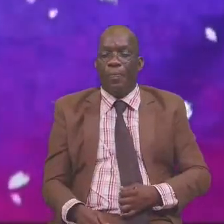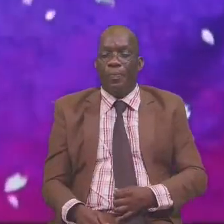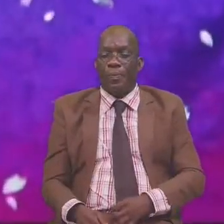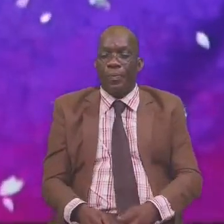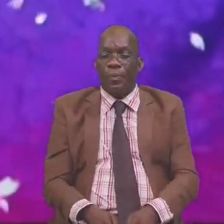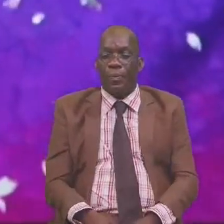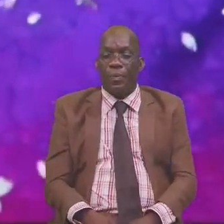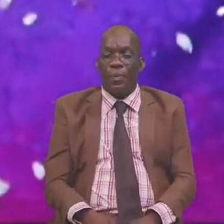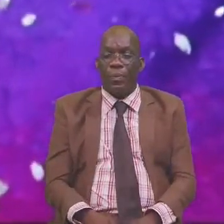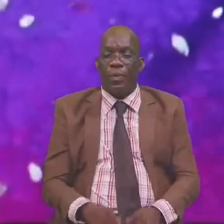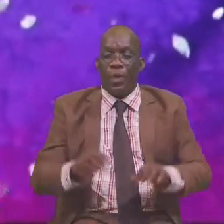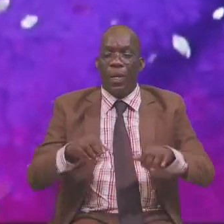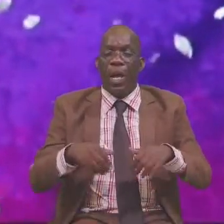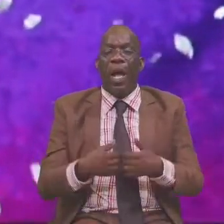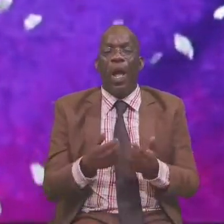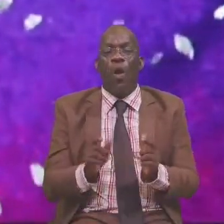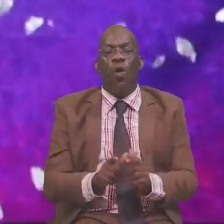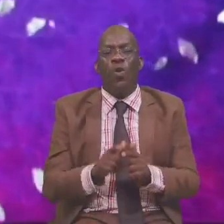And how